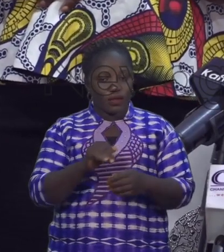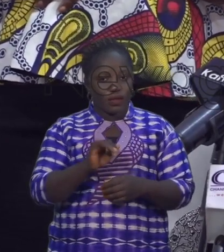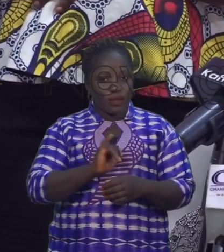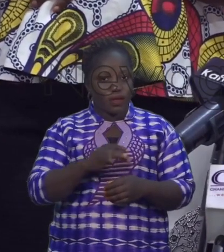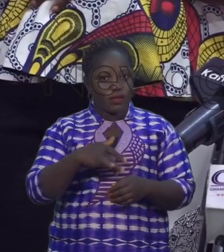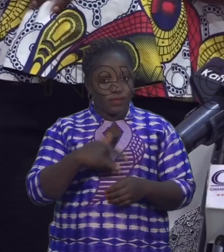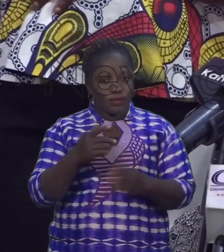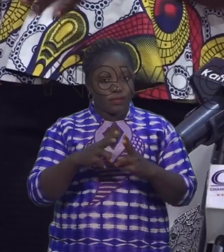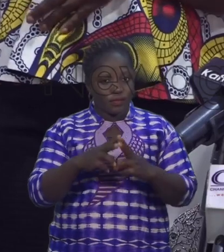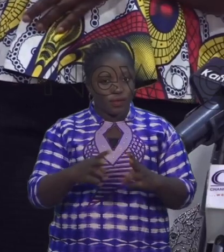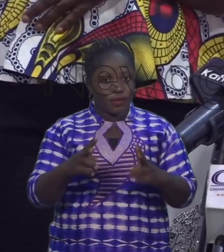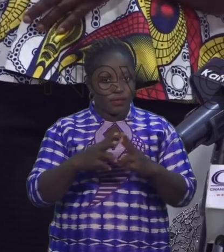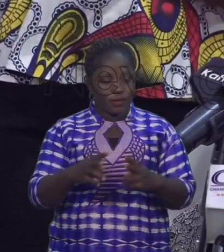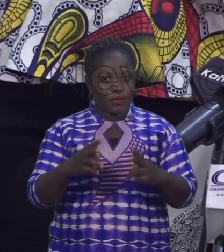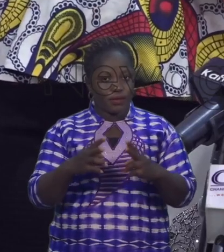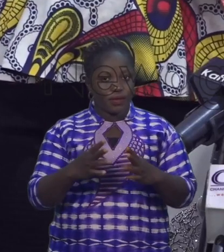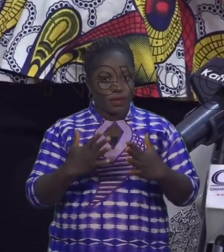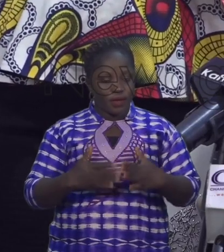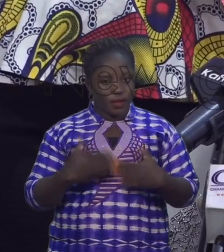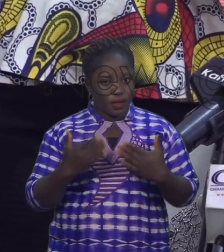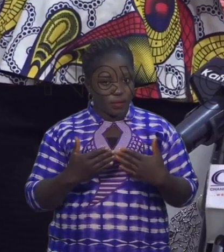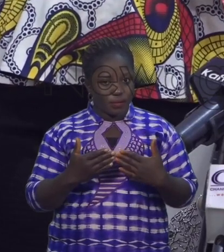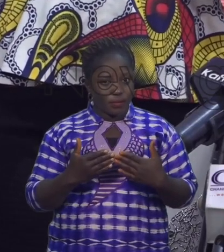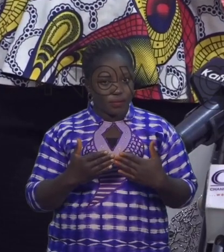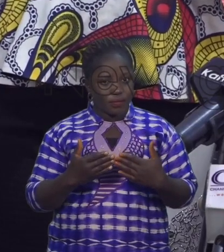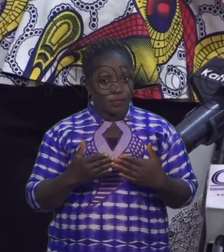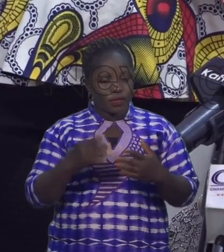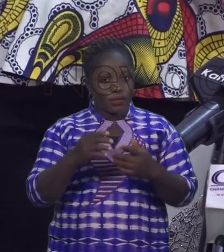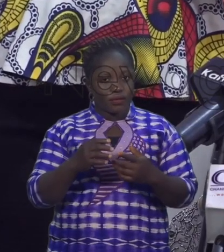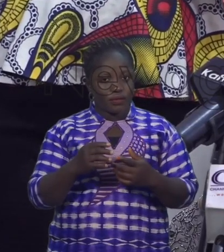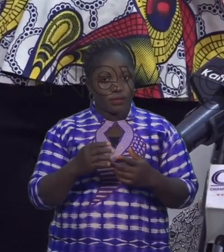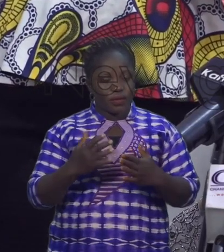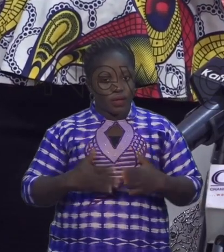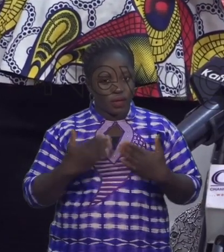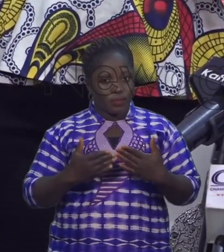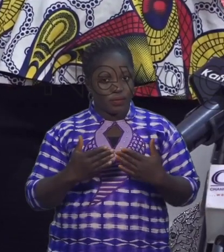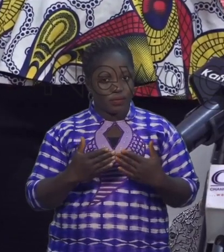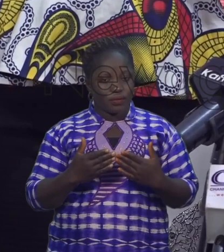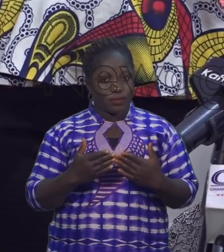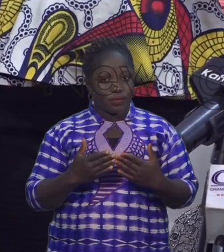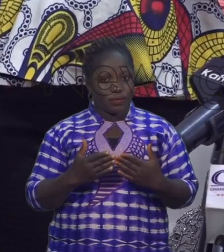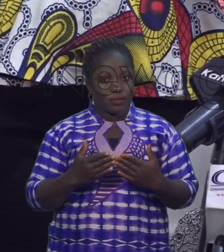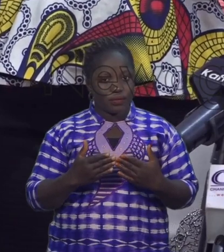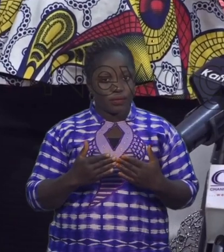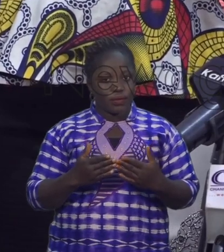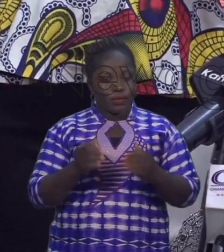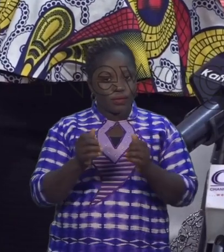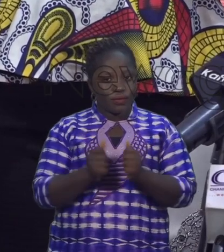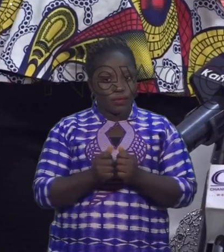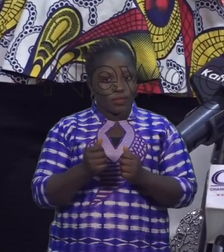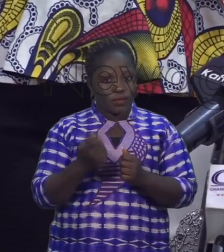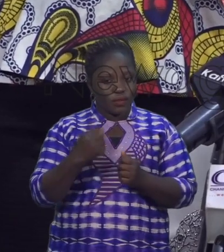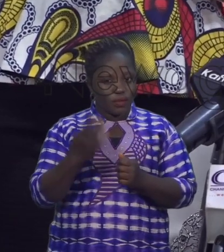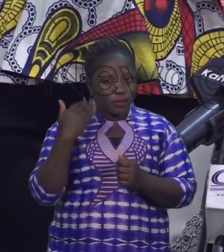And I feel very, very, really delighted. This is unprecedented.